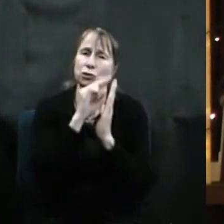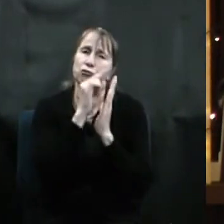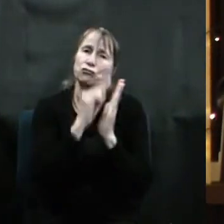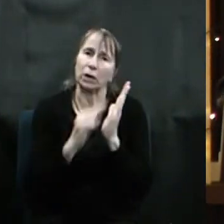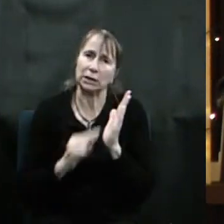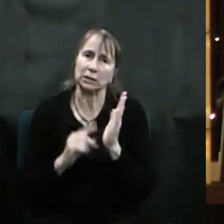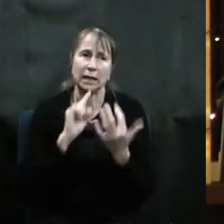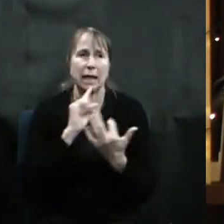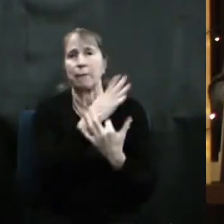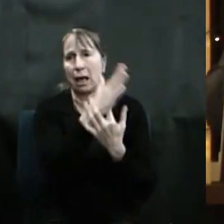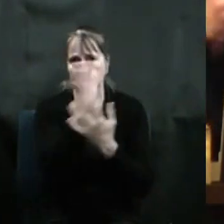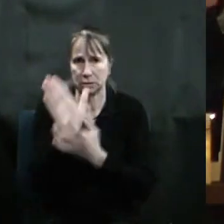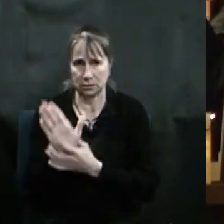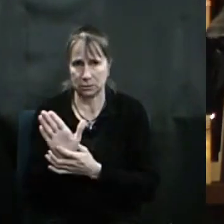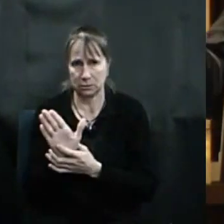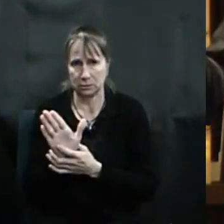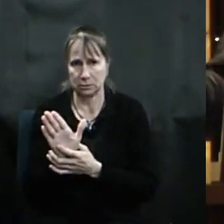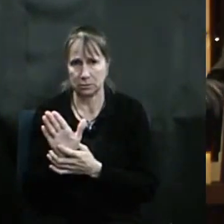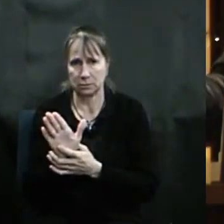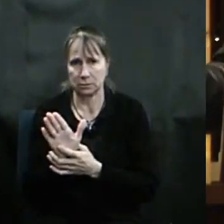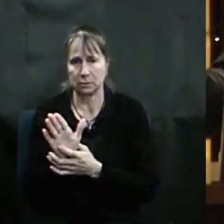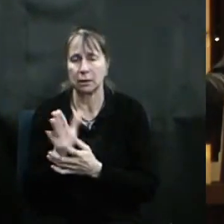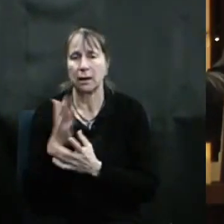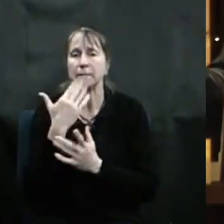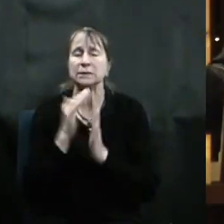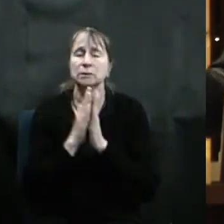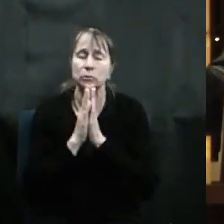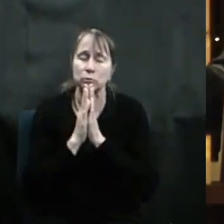communication. Please pray